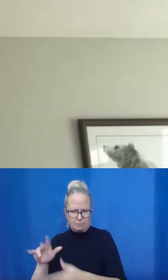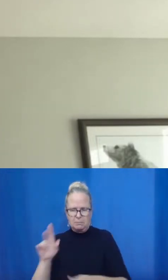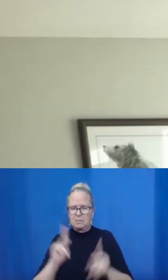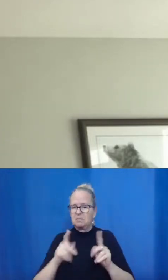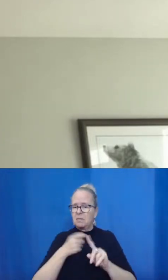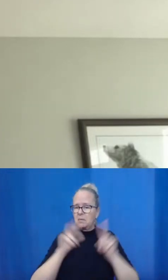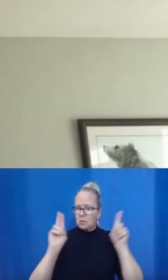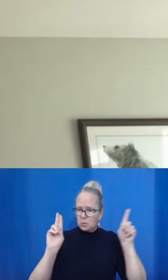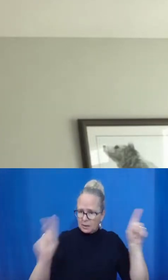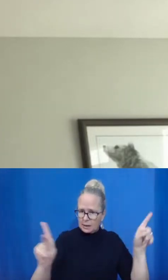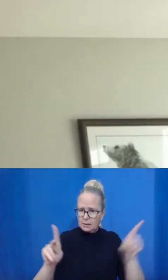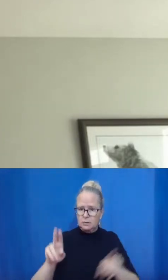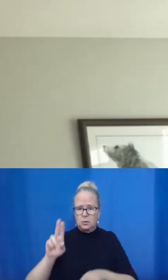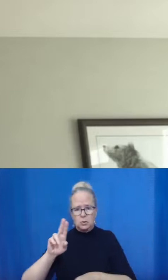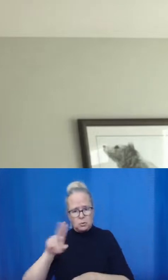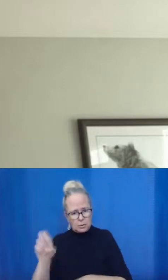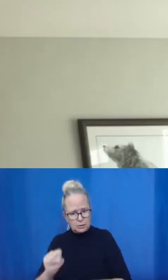And some